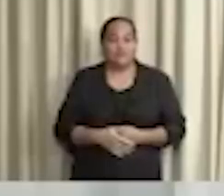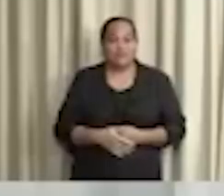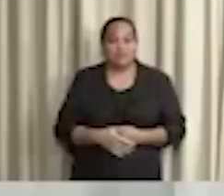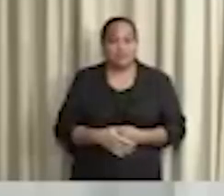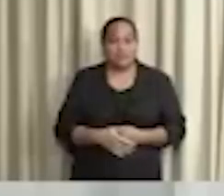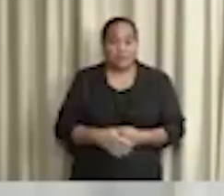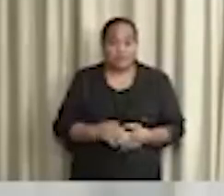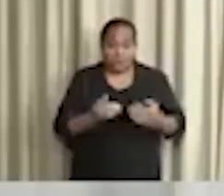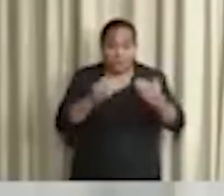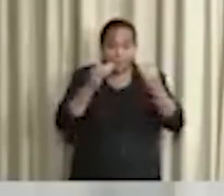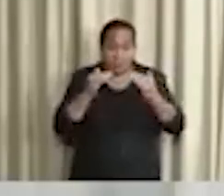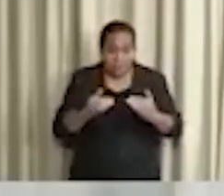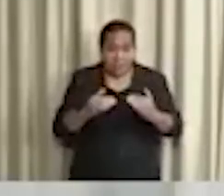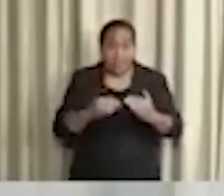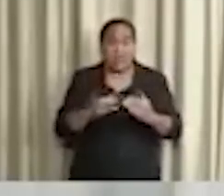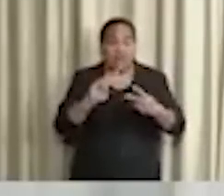Next is retirement age.